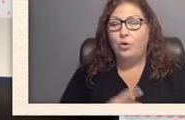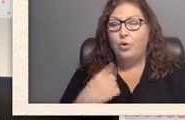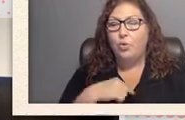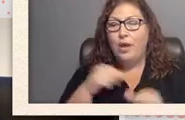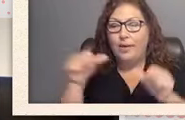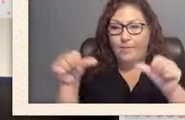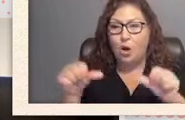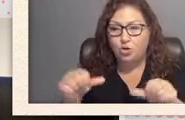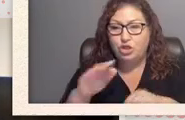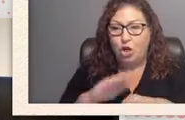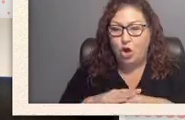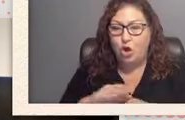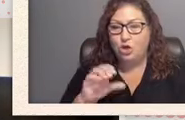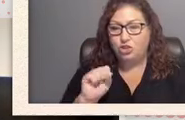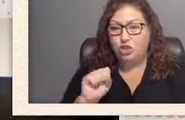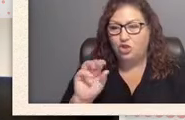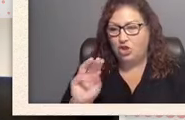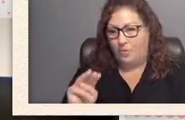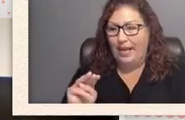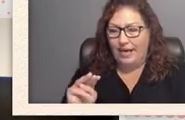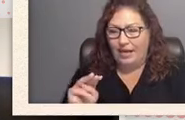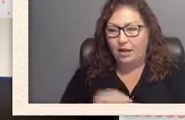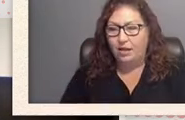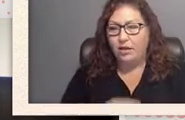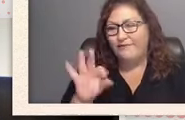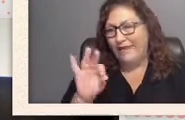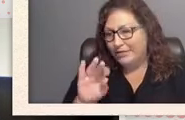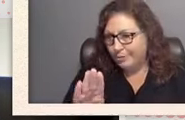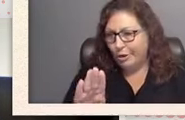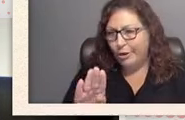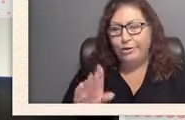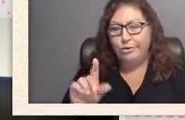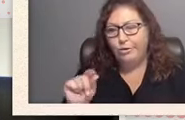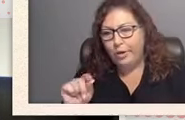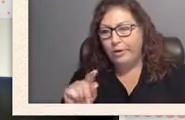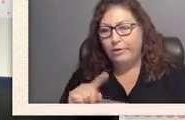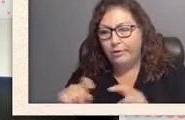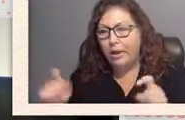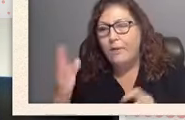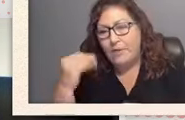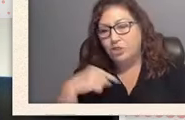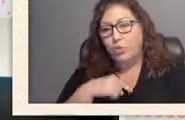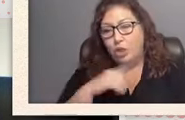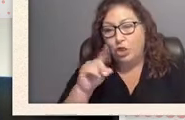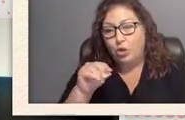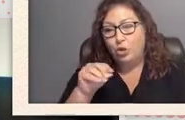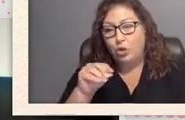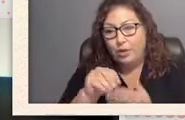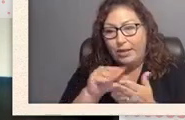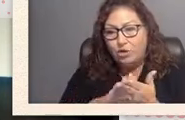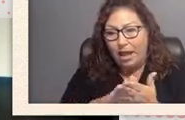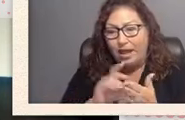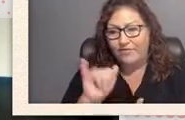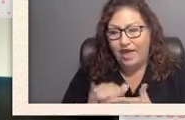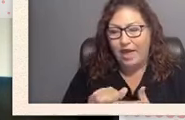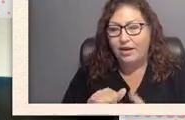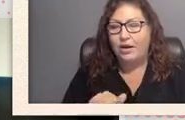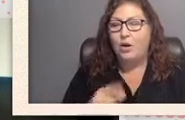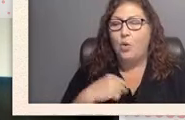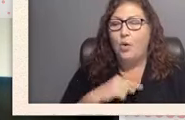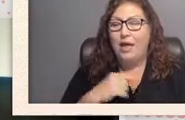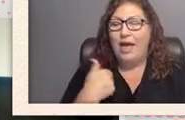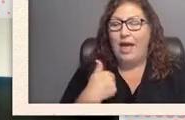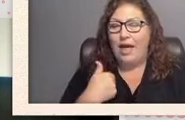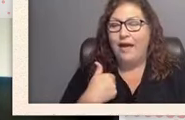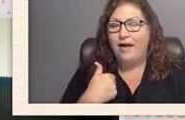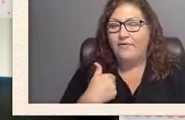media and Facebook, so we do keep track of it. And we have our own